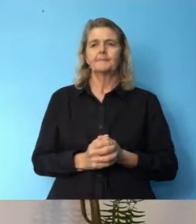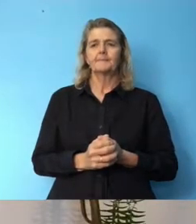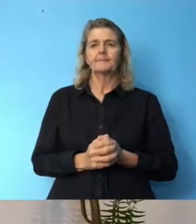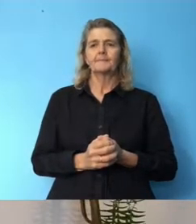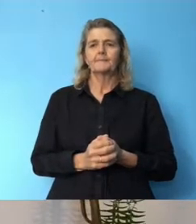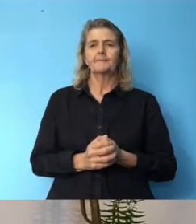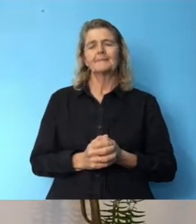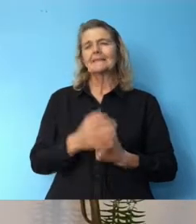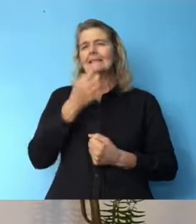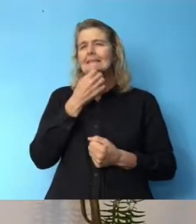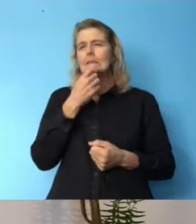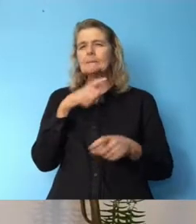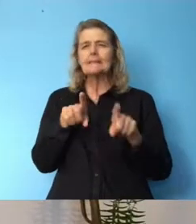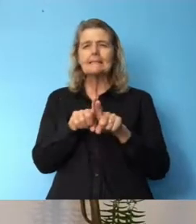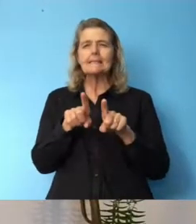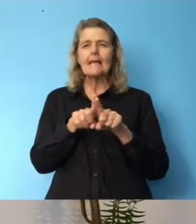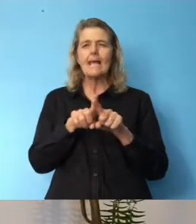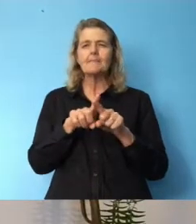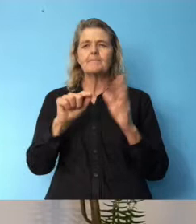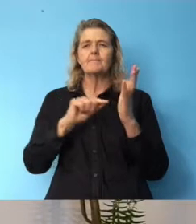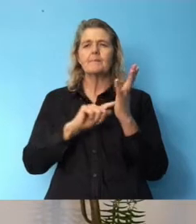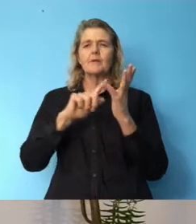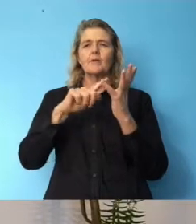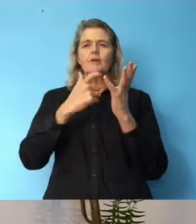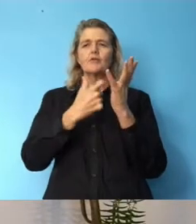It's almost like a turquoise colour.